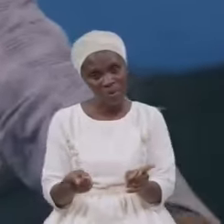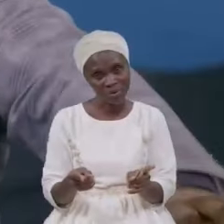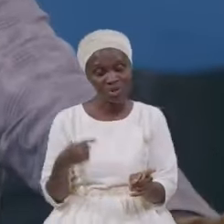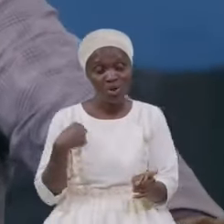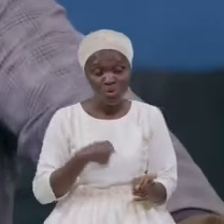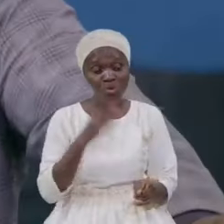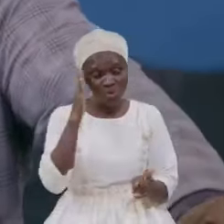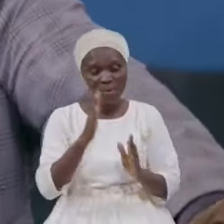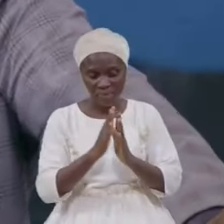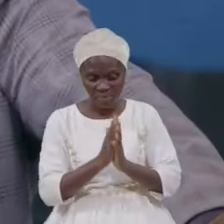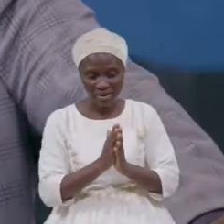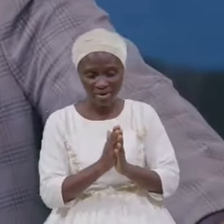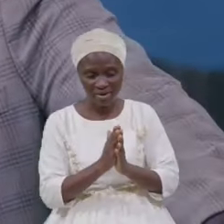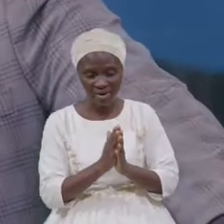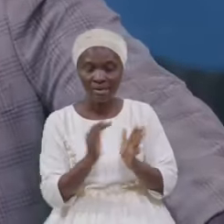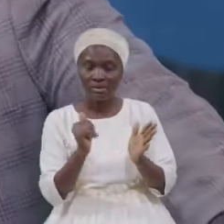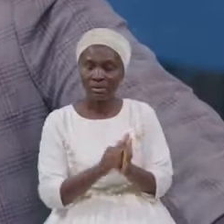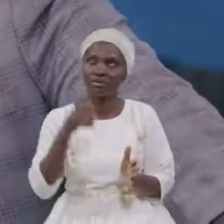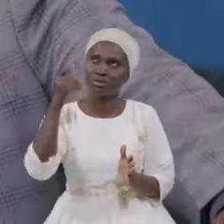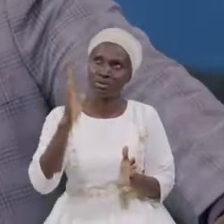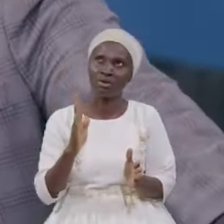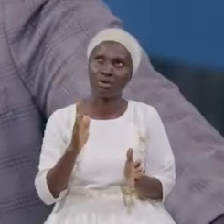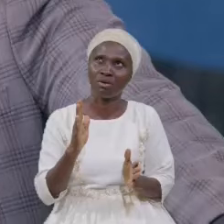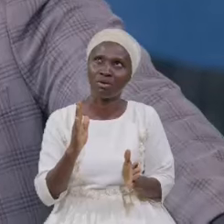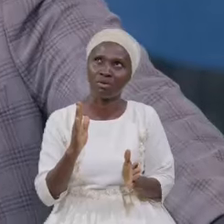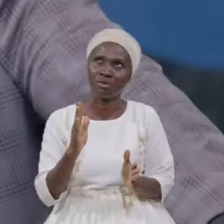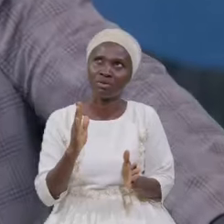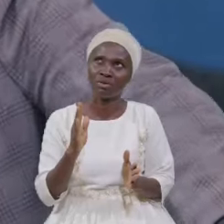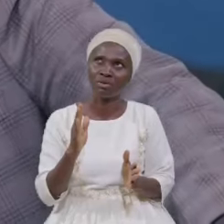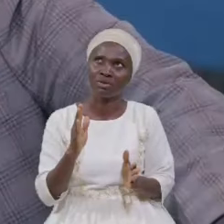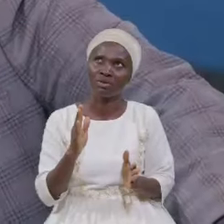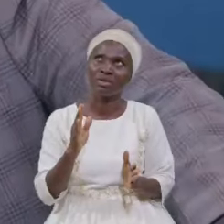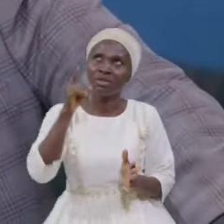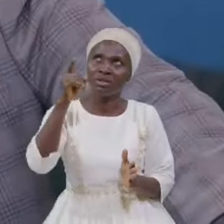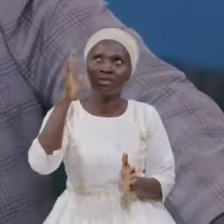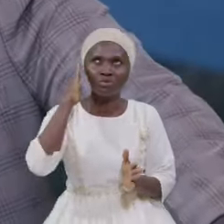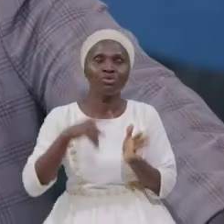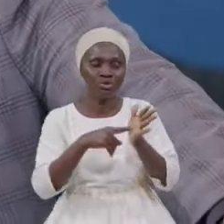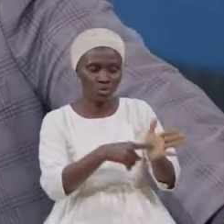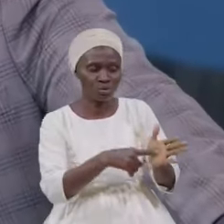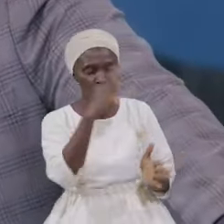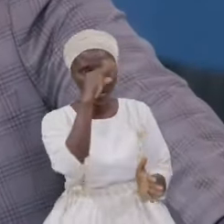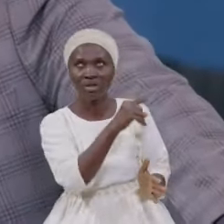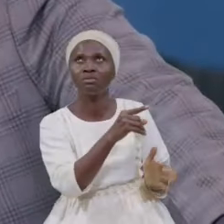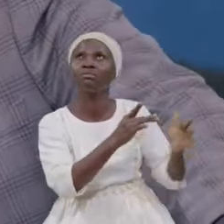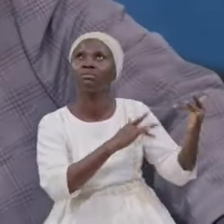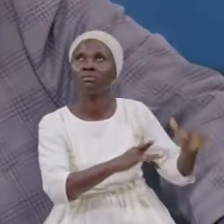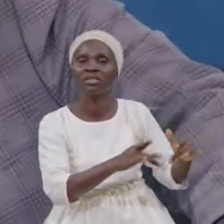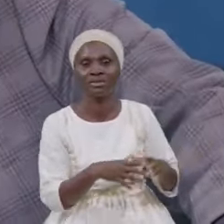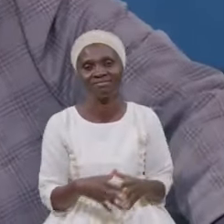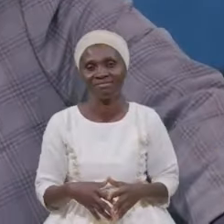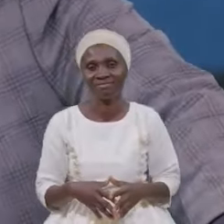God, you will show him mercy." "Pastor, it's too late."